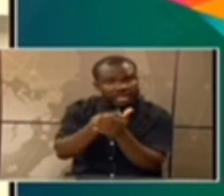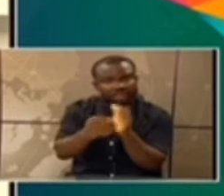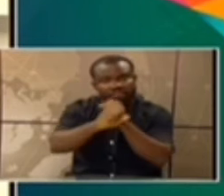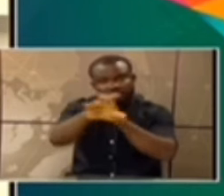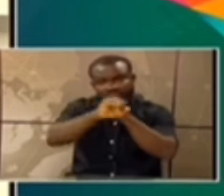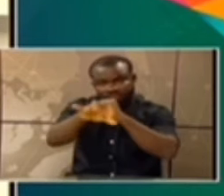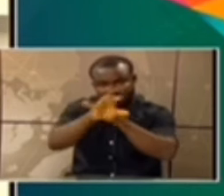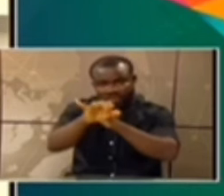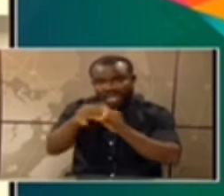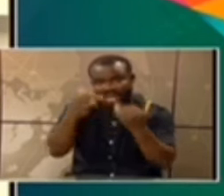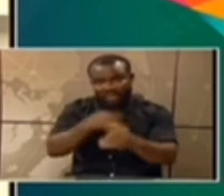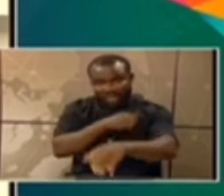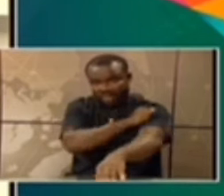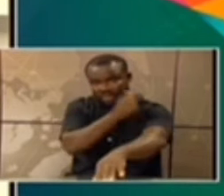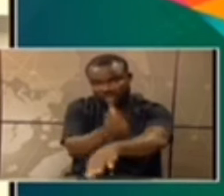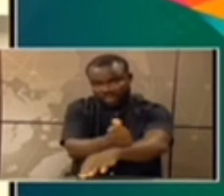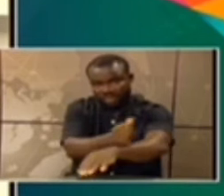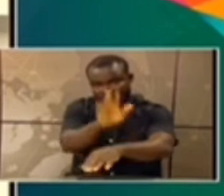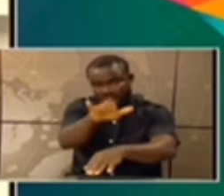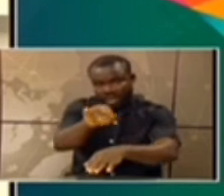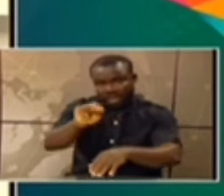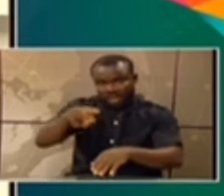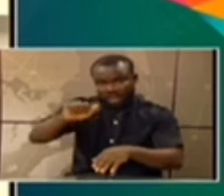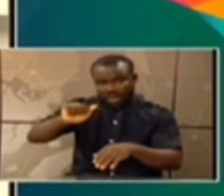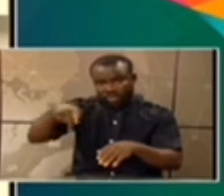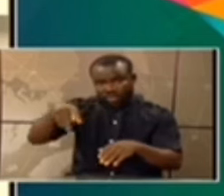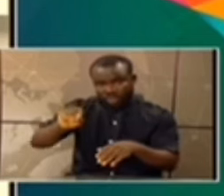And I'm saying this on authority. NAPO, ako abuso me freho.